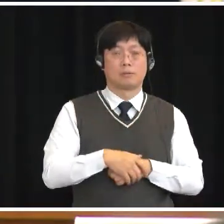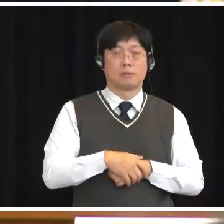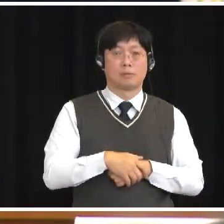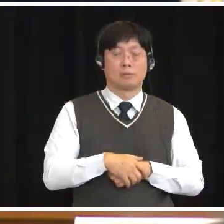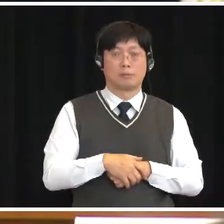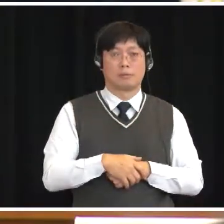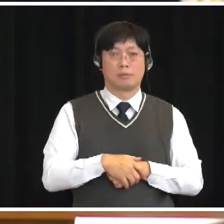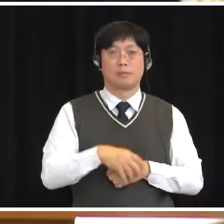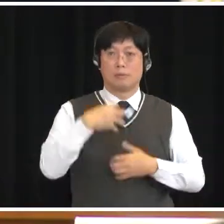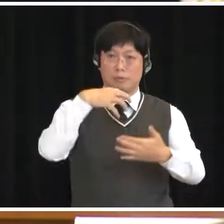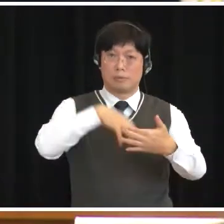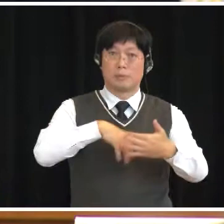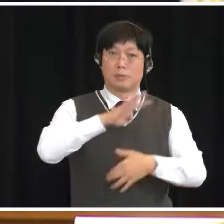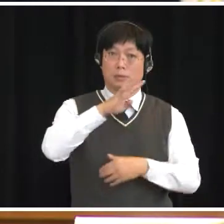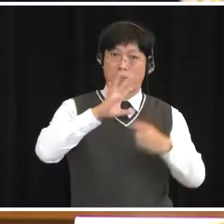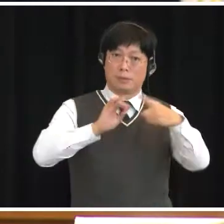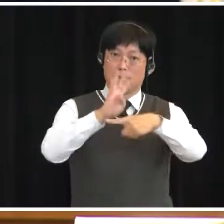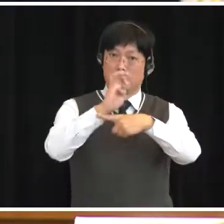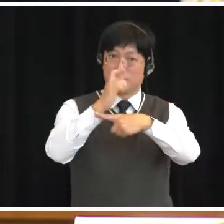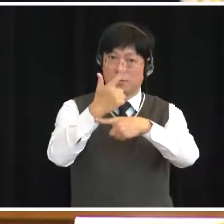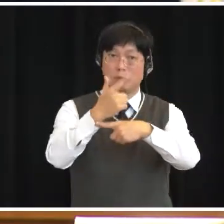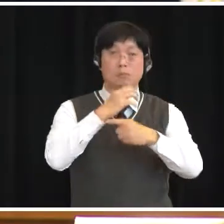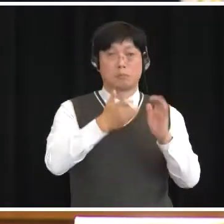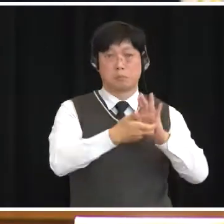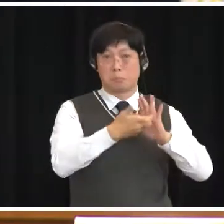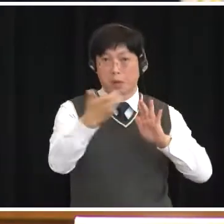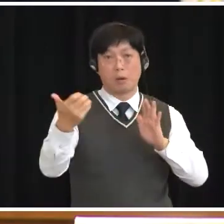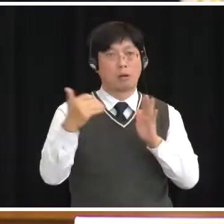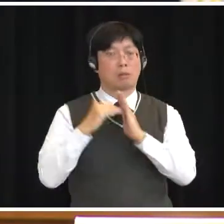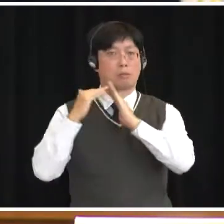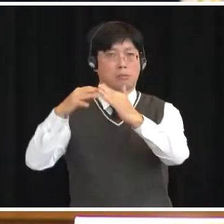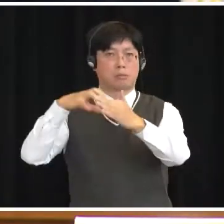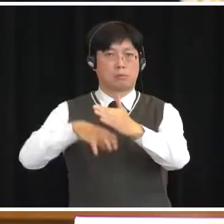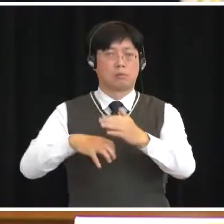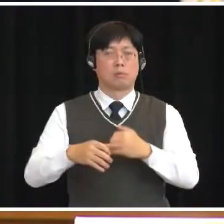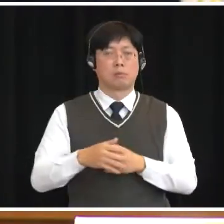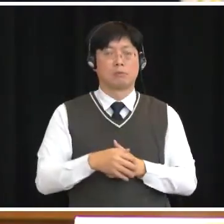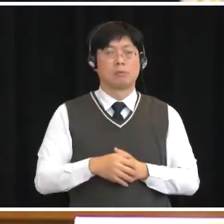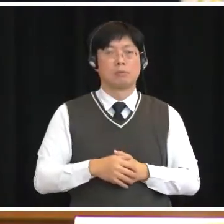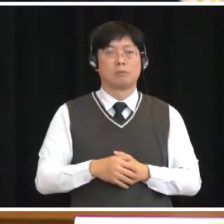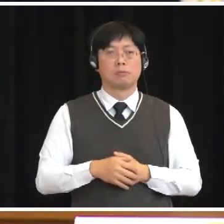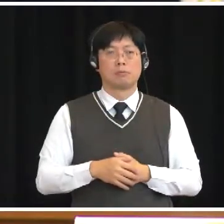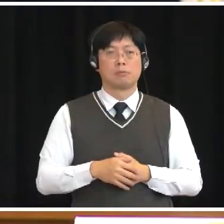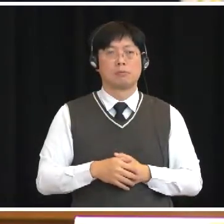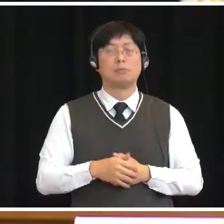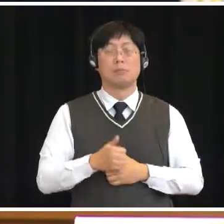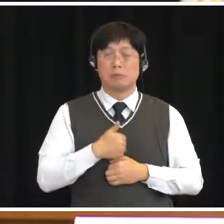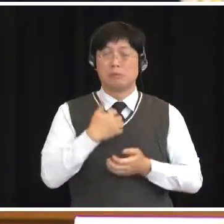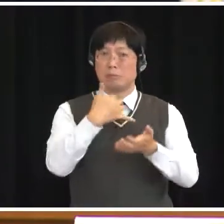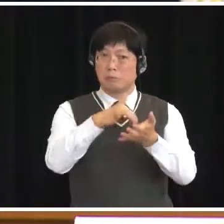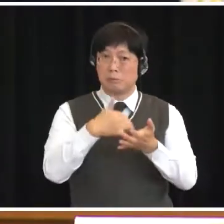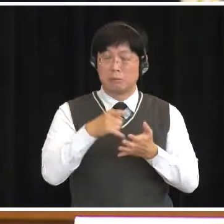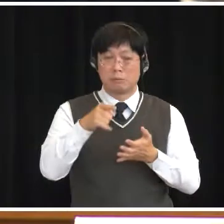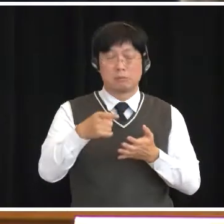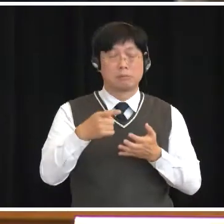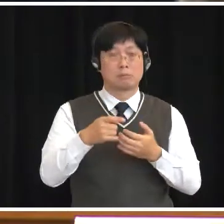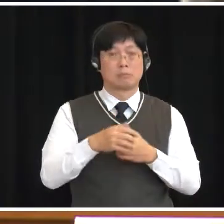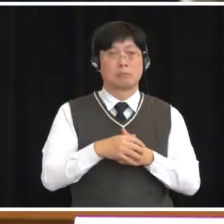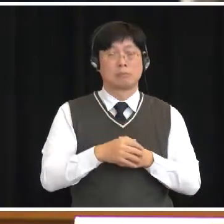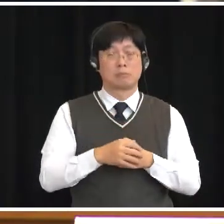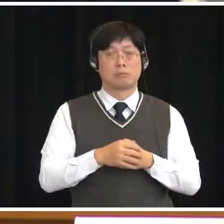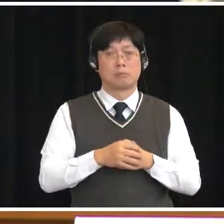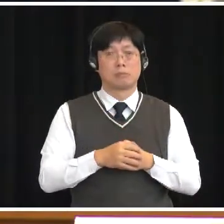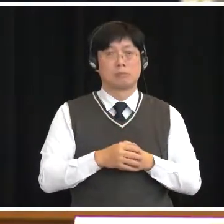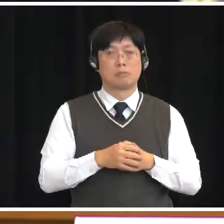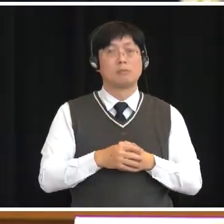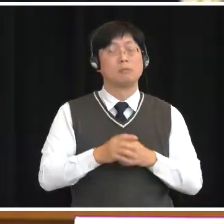30 indigenous communities, and in fact, 46% of them have moved to the